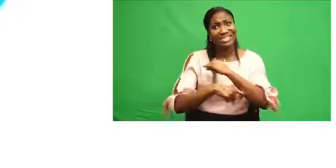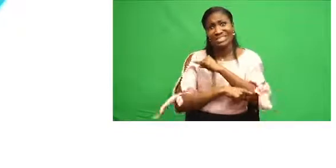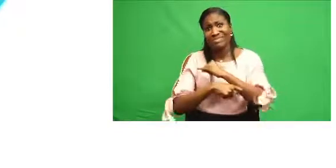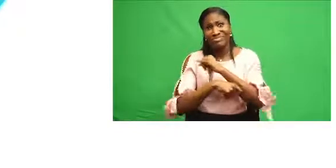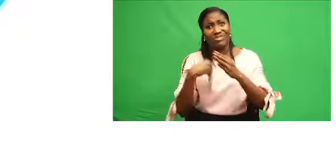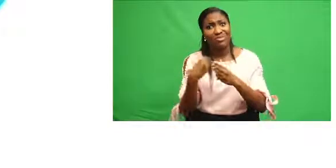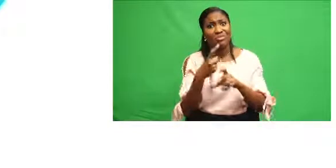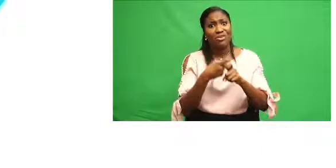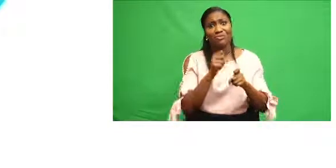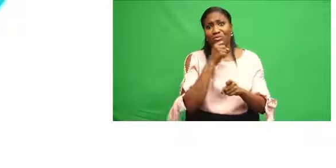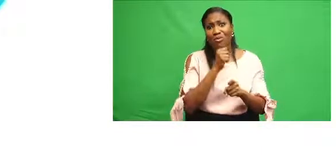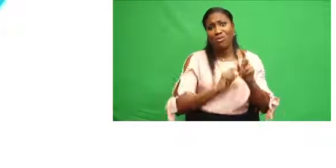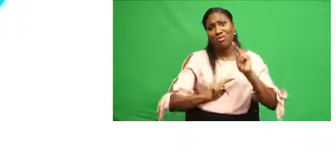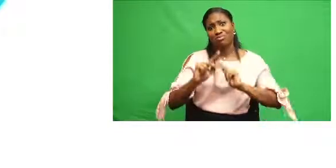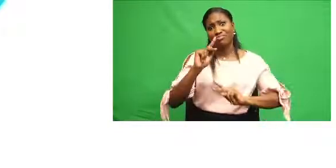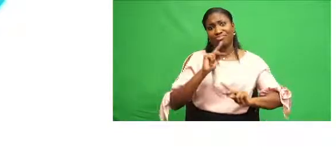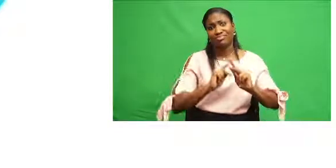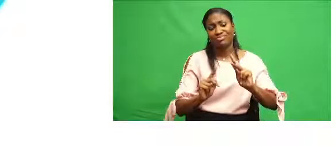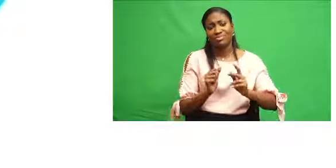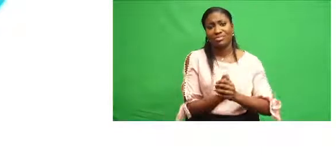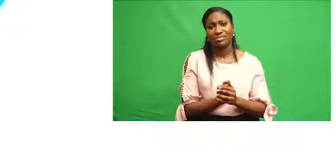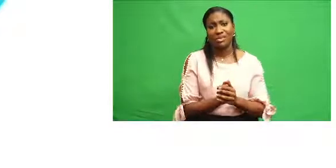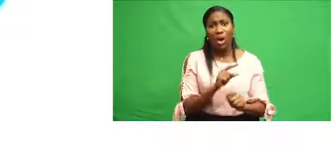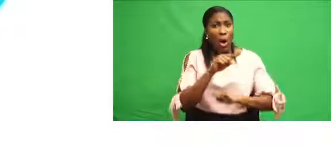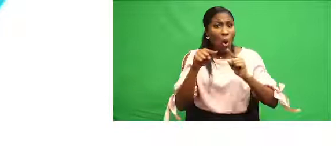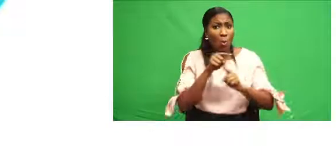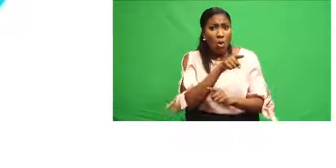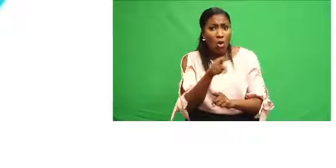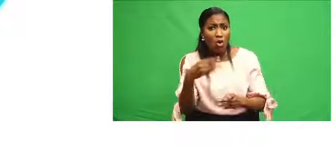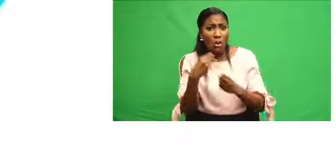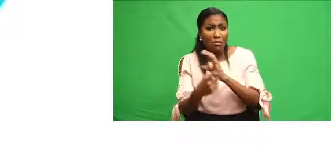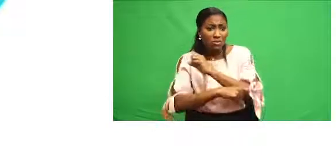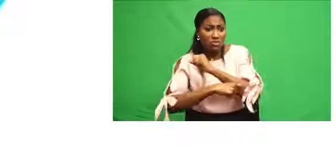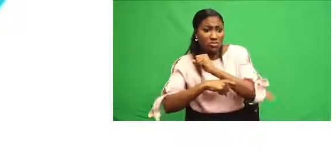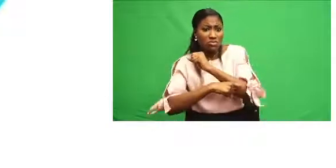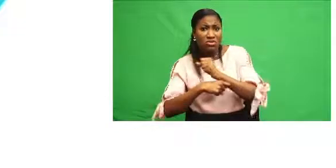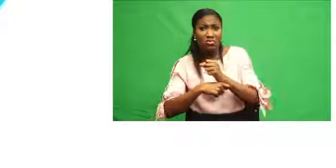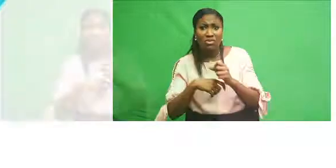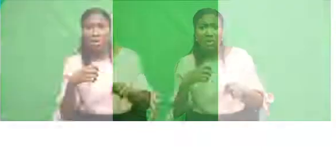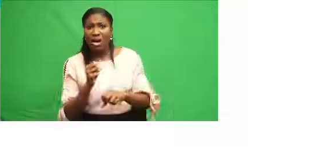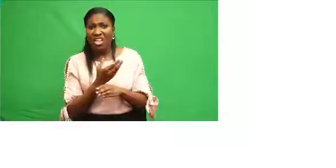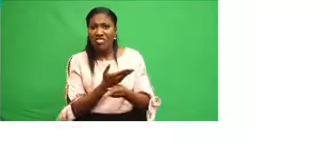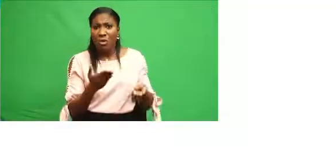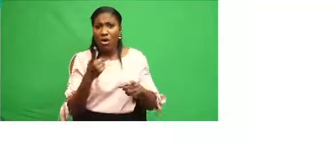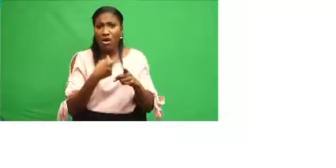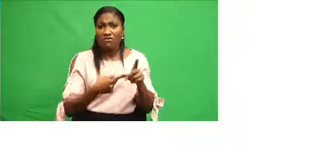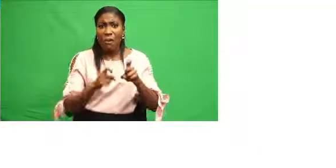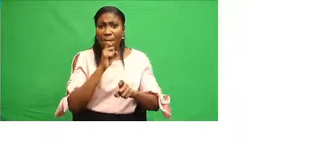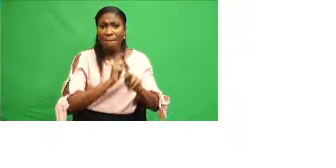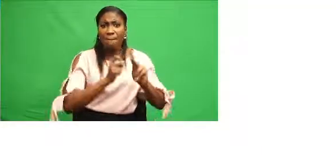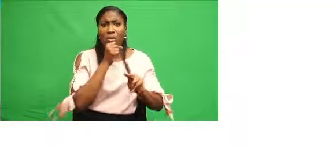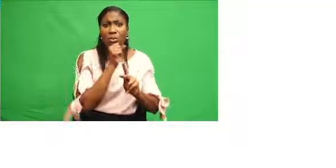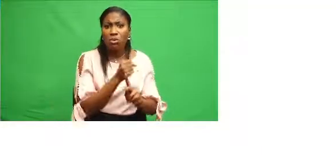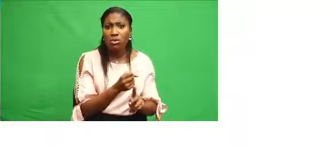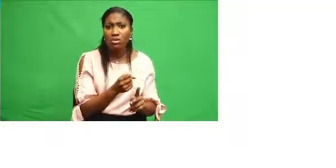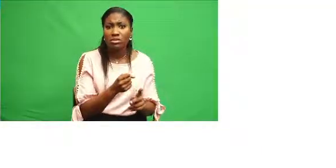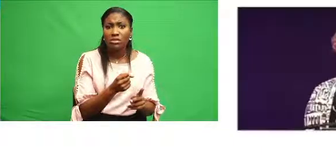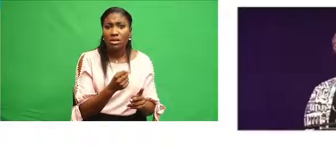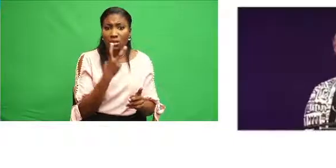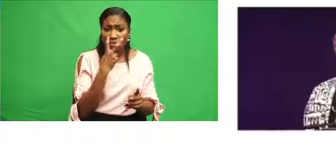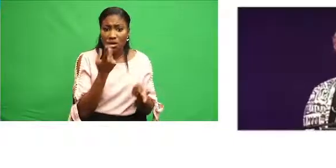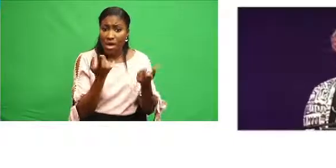elder abuse on our older persons. Well, who wants to be homeless? None of us. And unfortunately, some of our